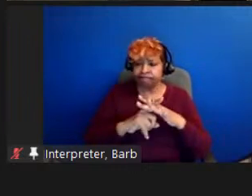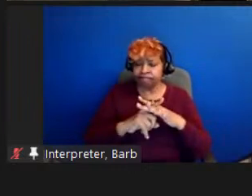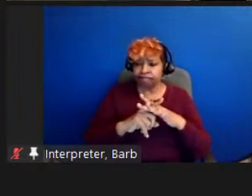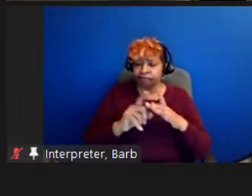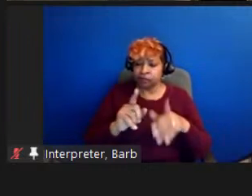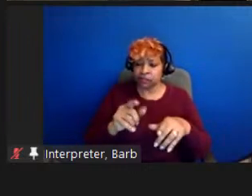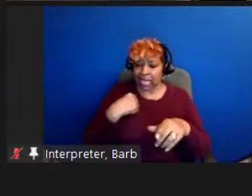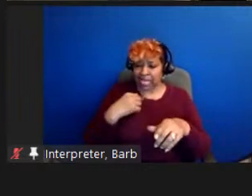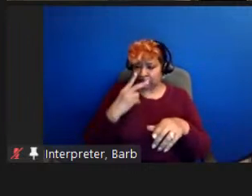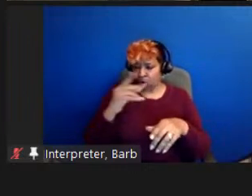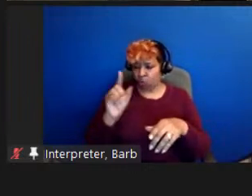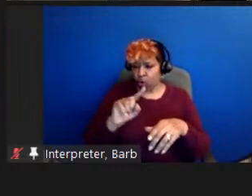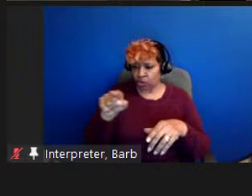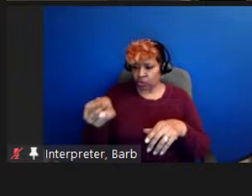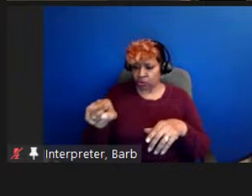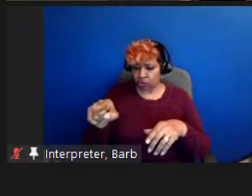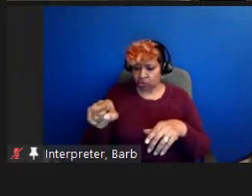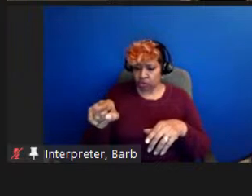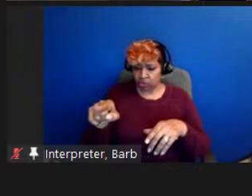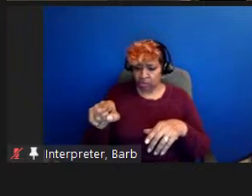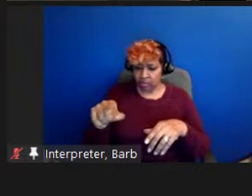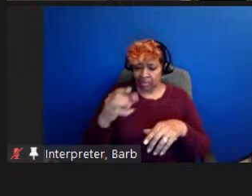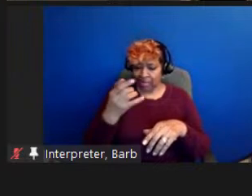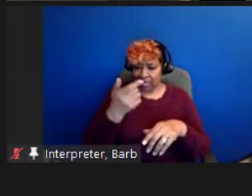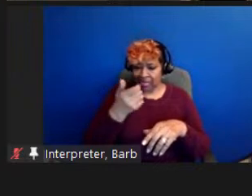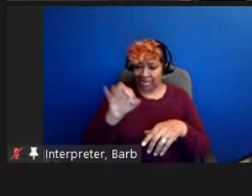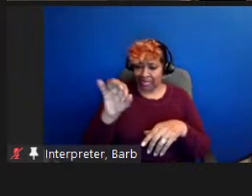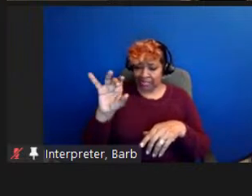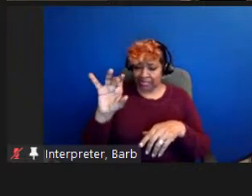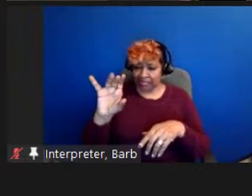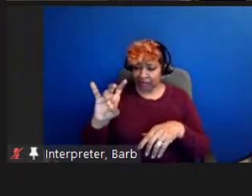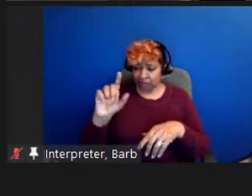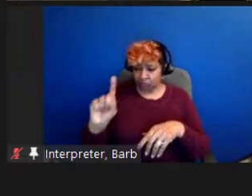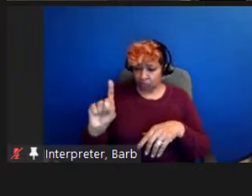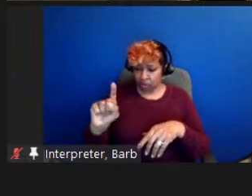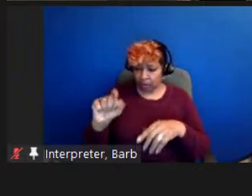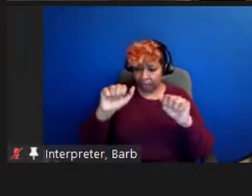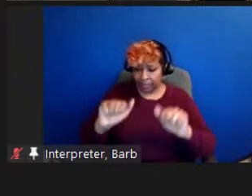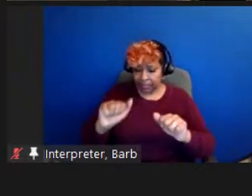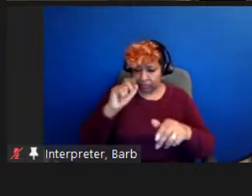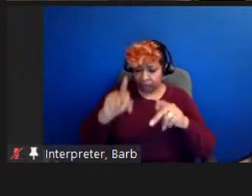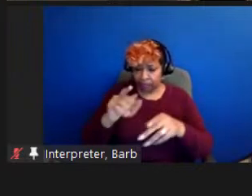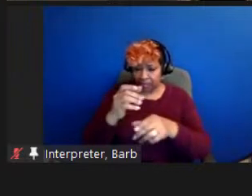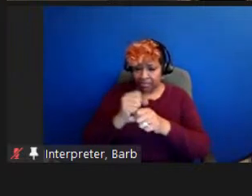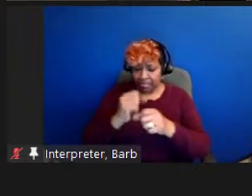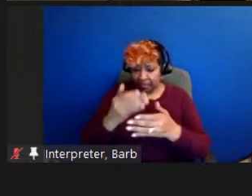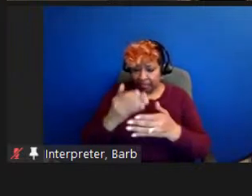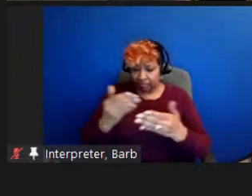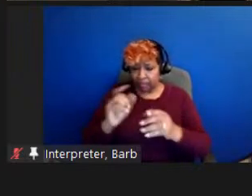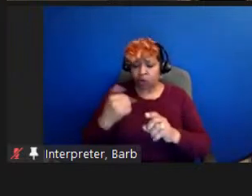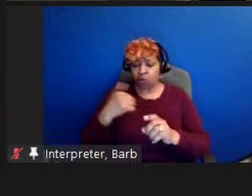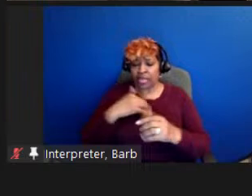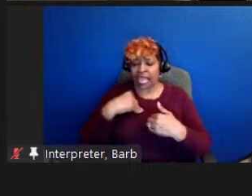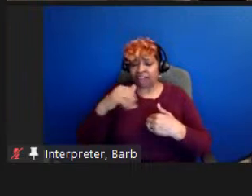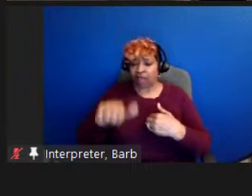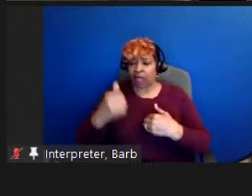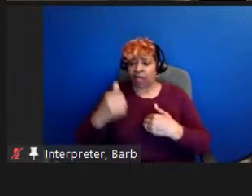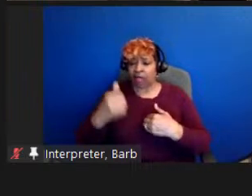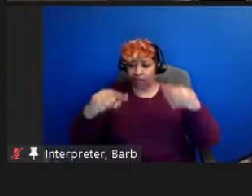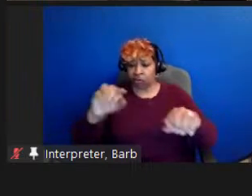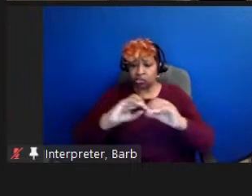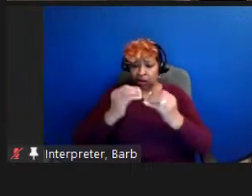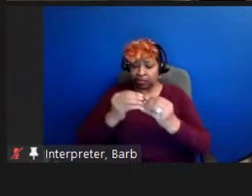where you're sourcing maybe 1871 as potential folks to get things, but also we have other diverse organizations throughout the